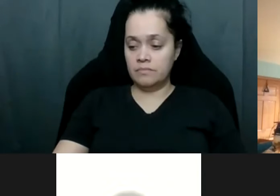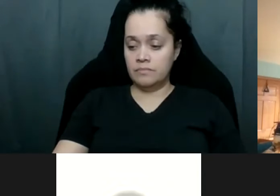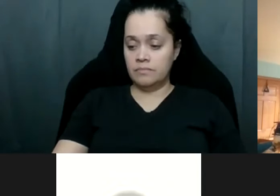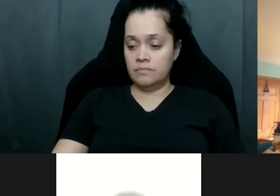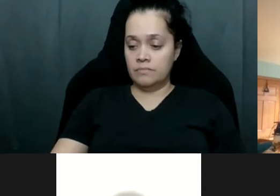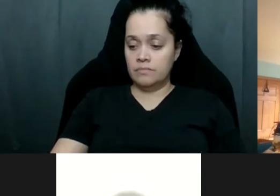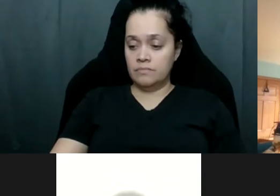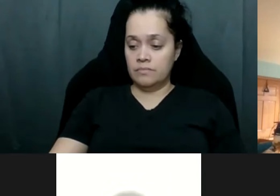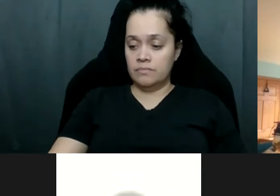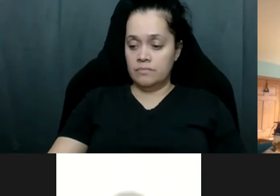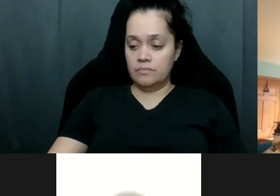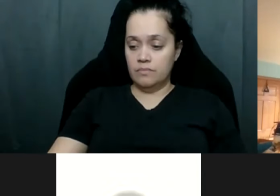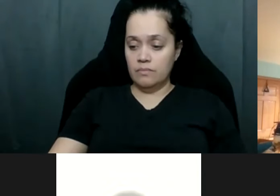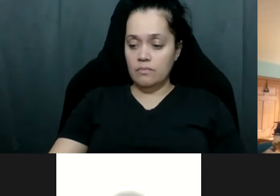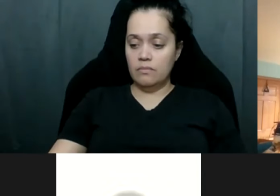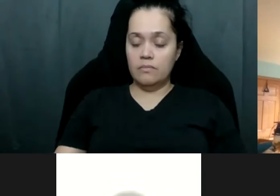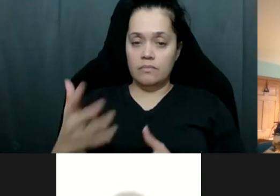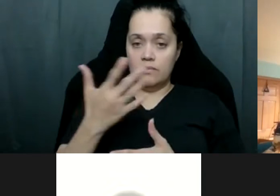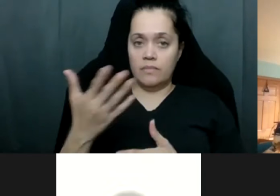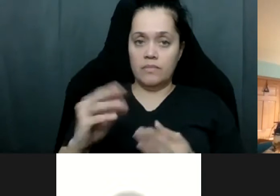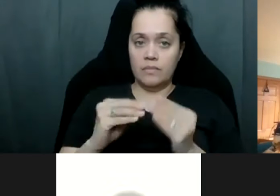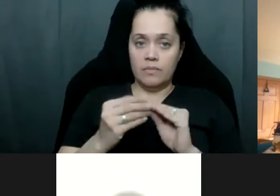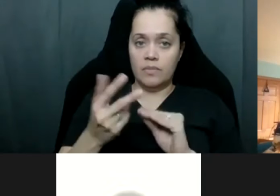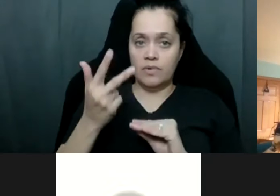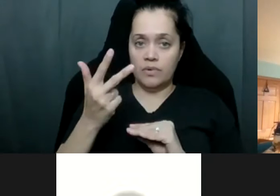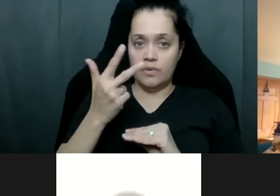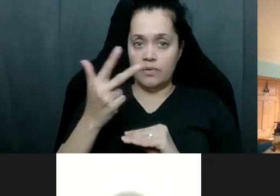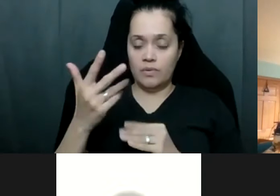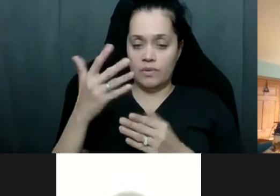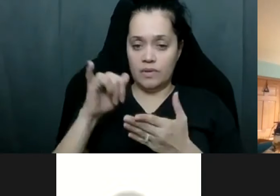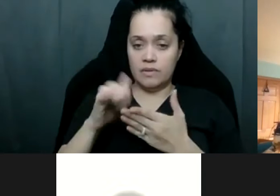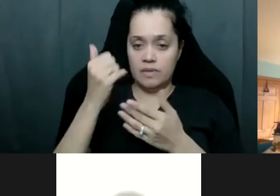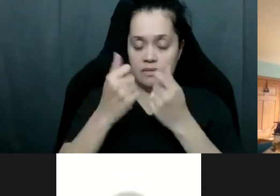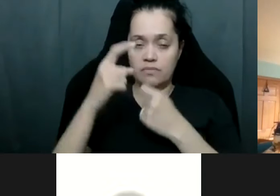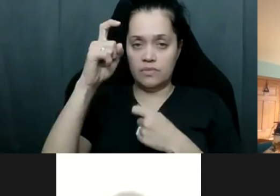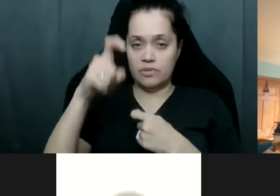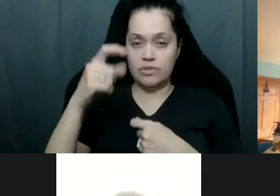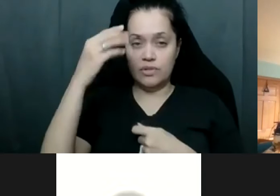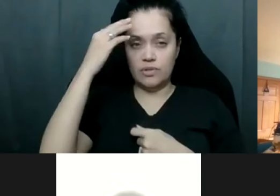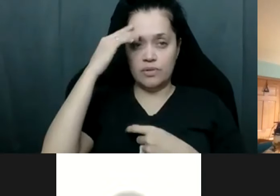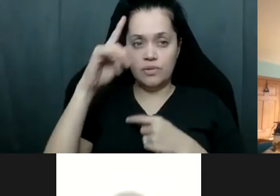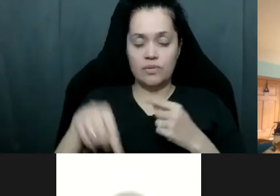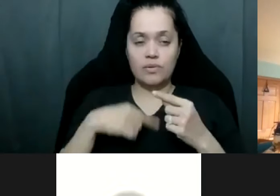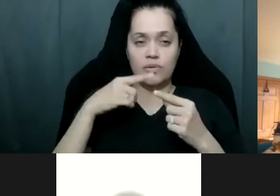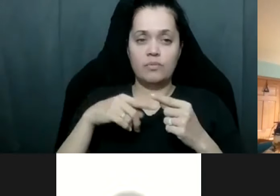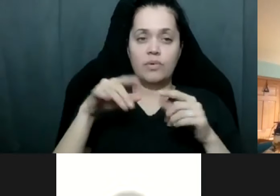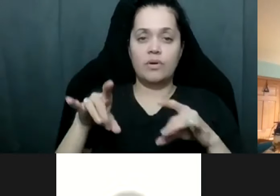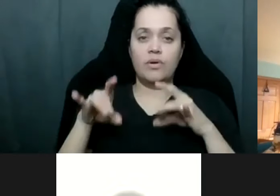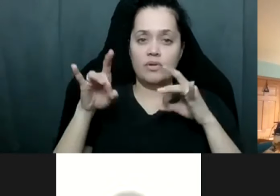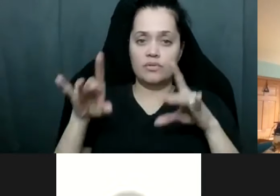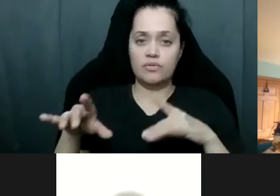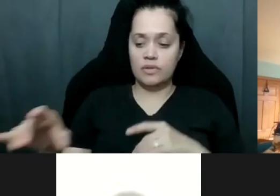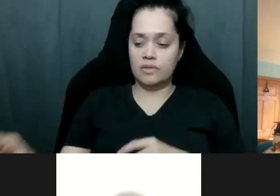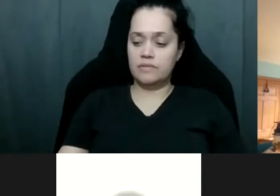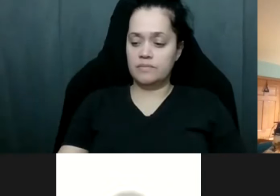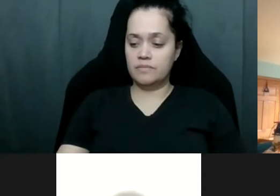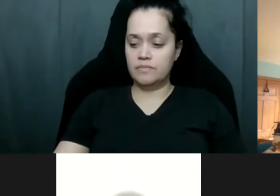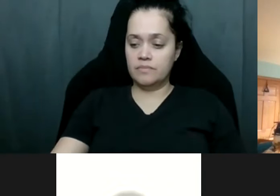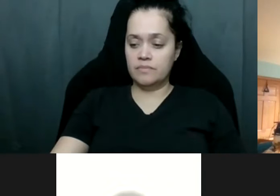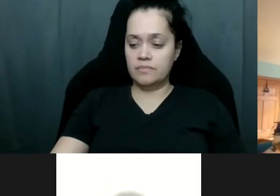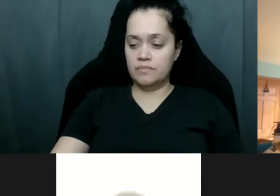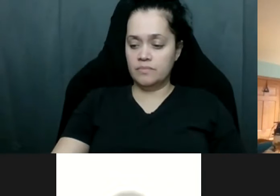is going to be thing number 3, about 3 things everybody should know about Australia. 3